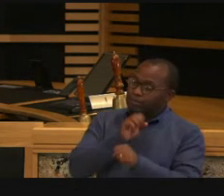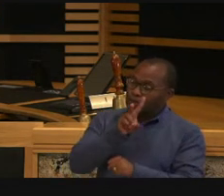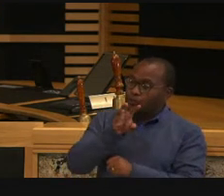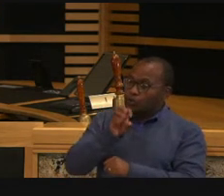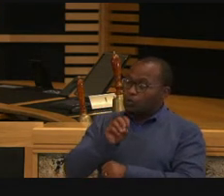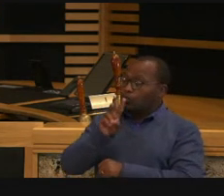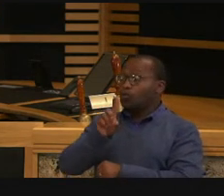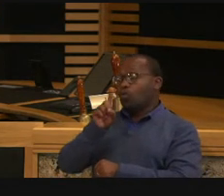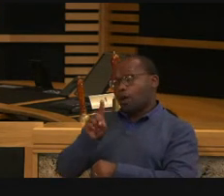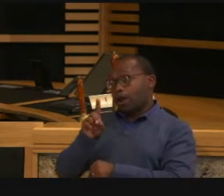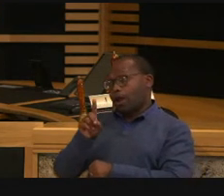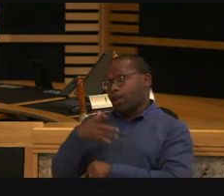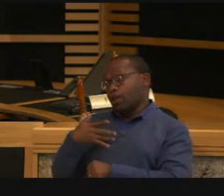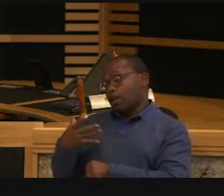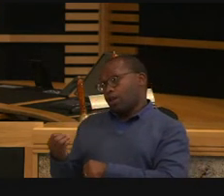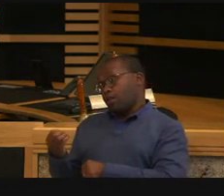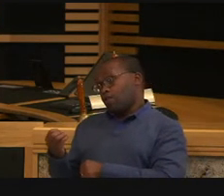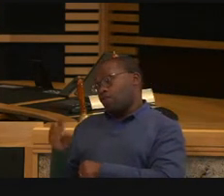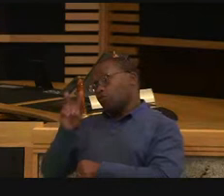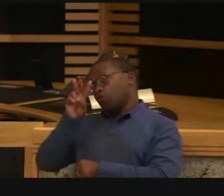in 2021 we were at